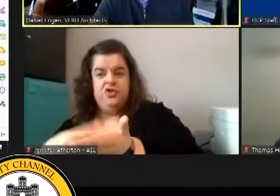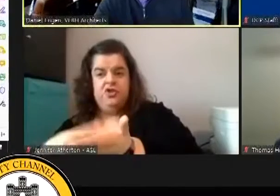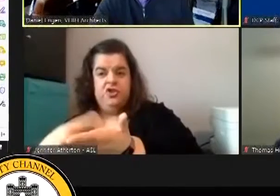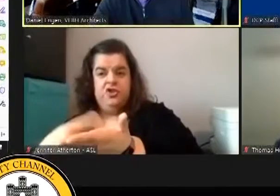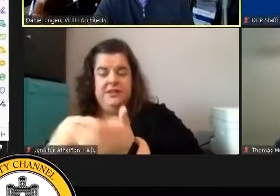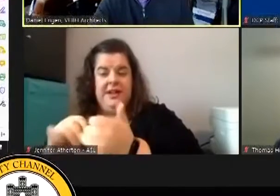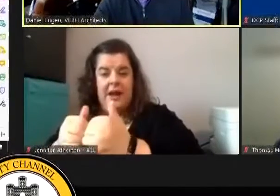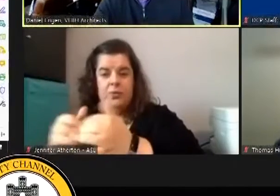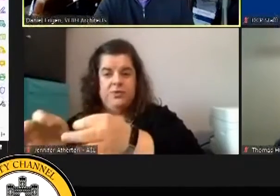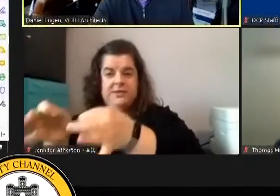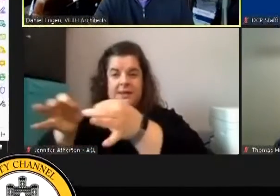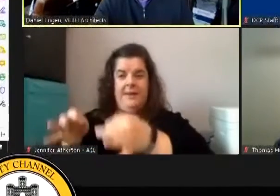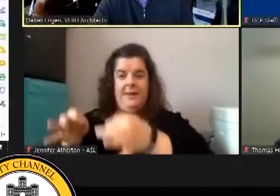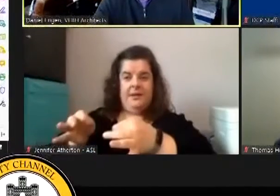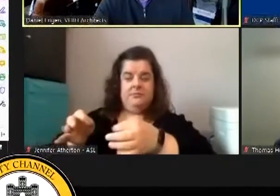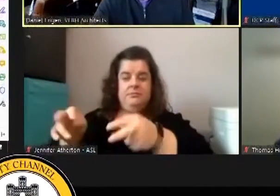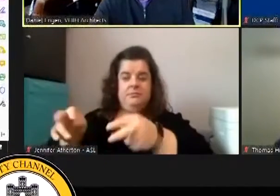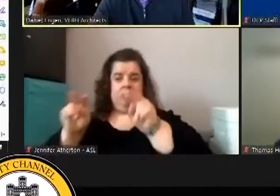and